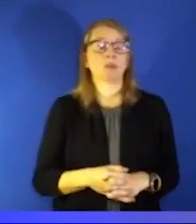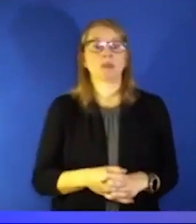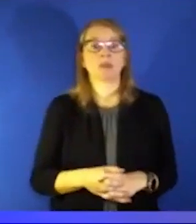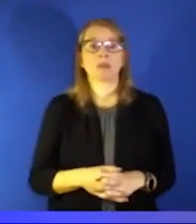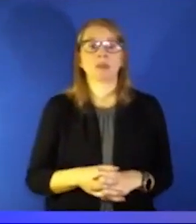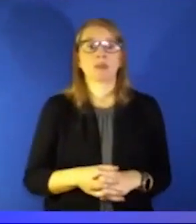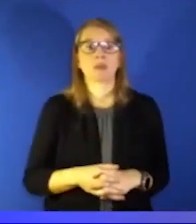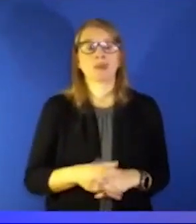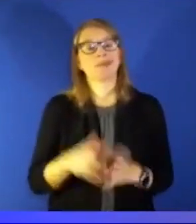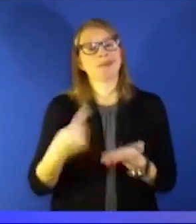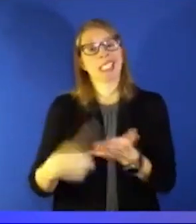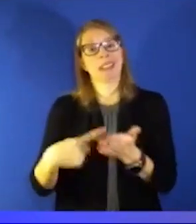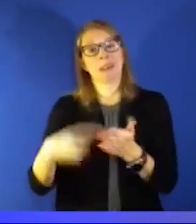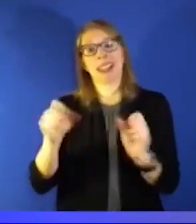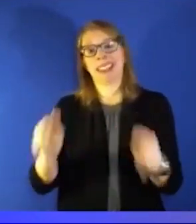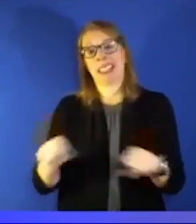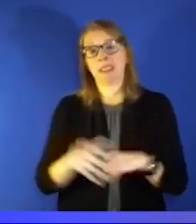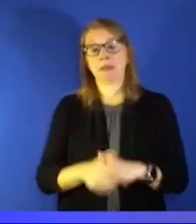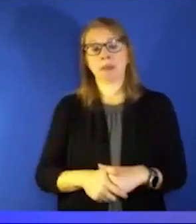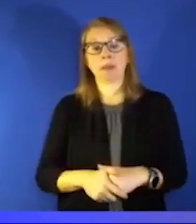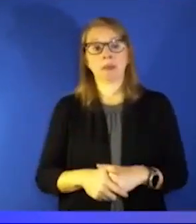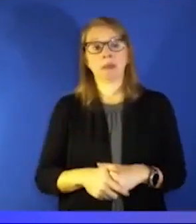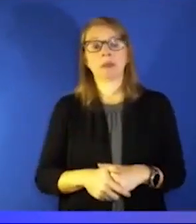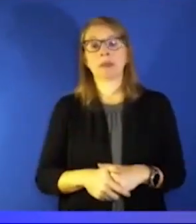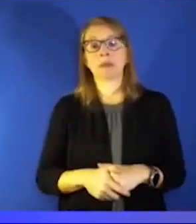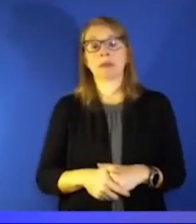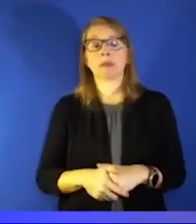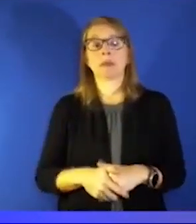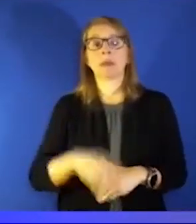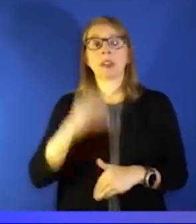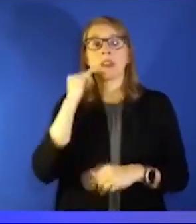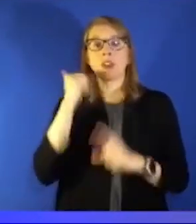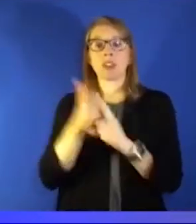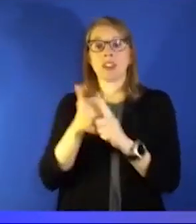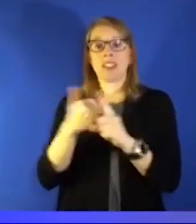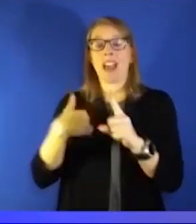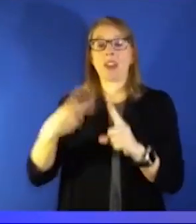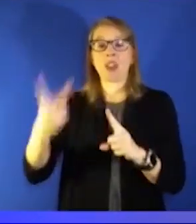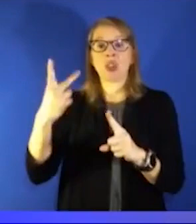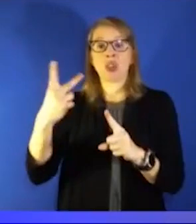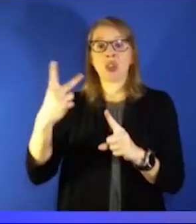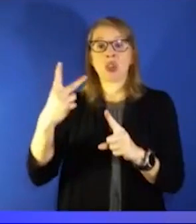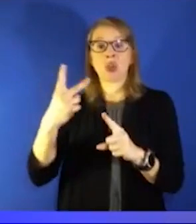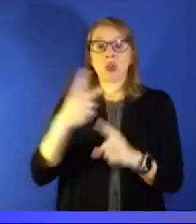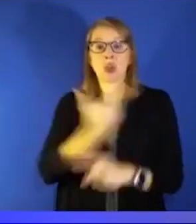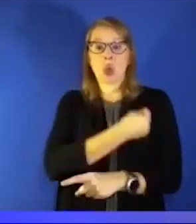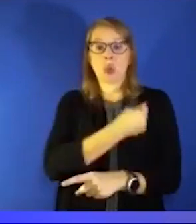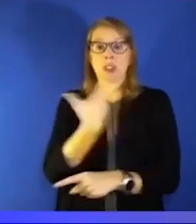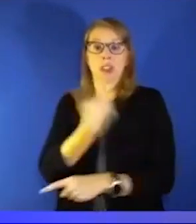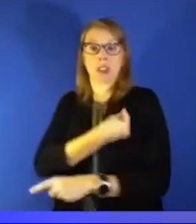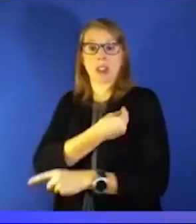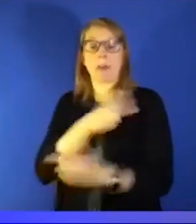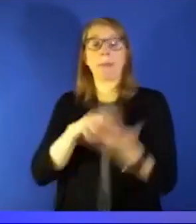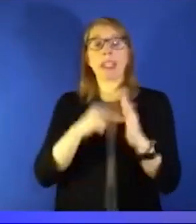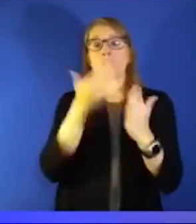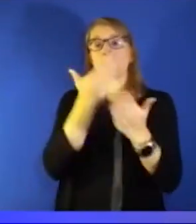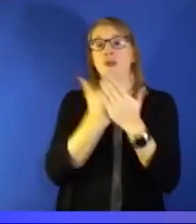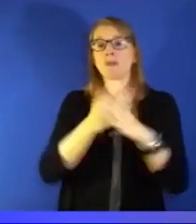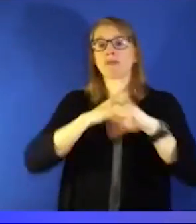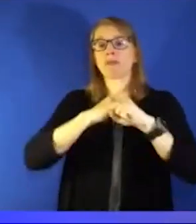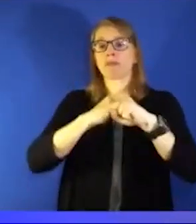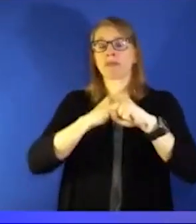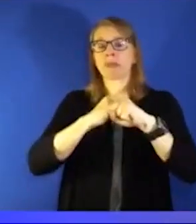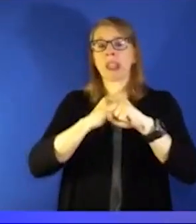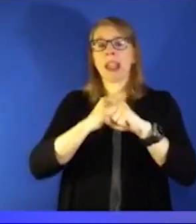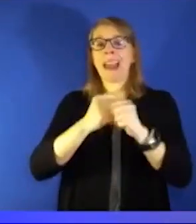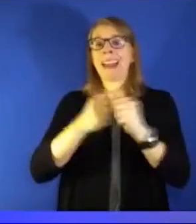debatable, I think. And so if you've had the 2 doses, you're well protected against severe disease and